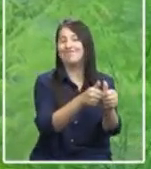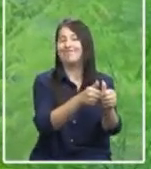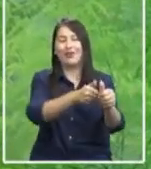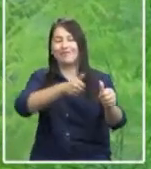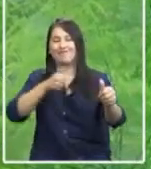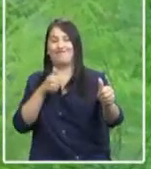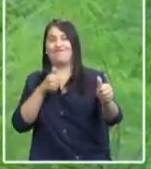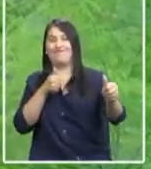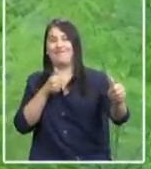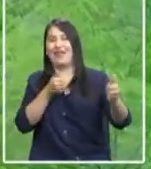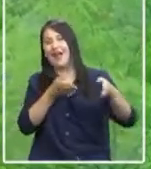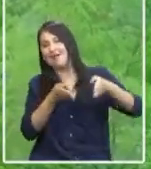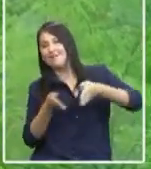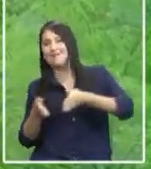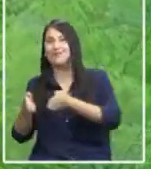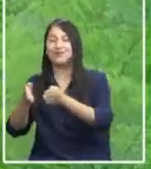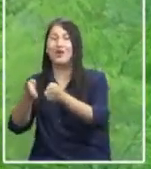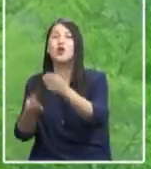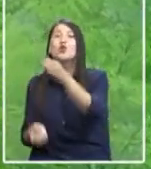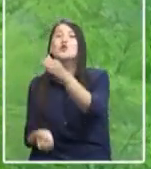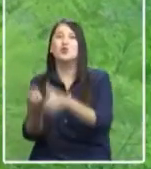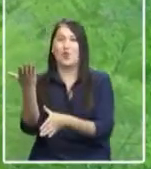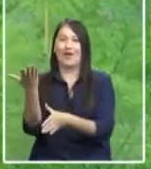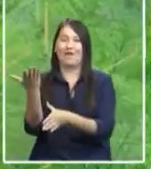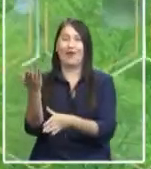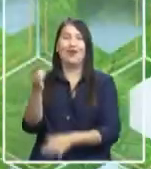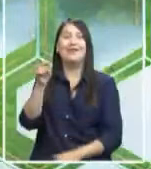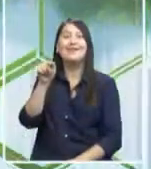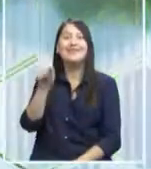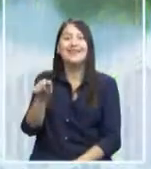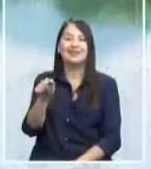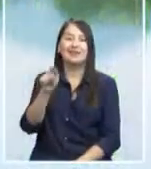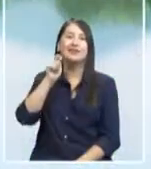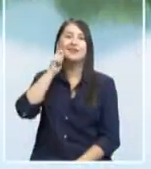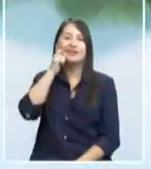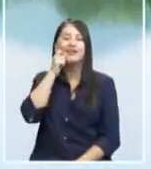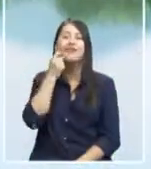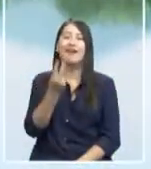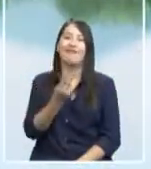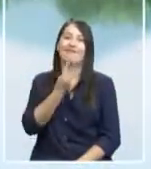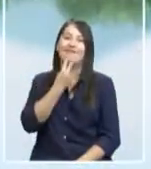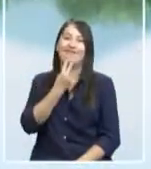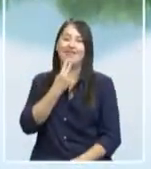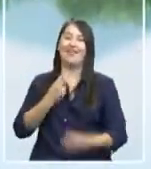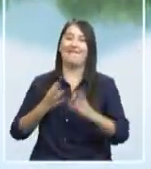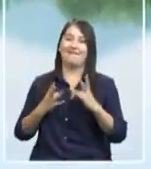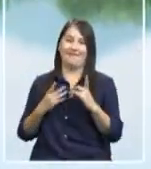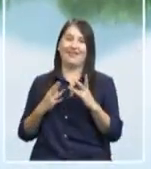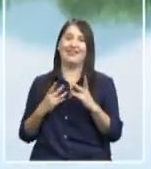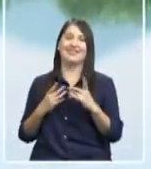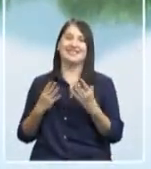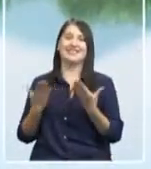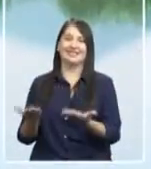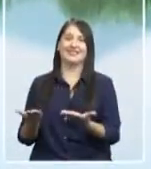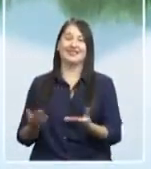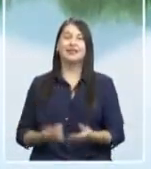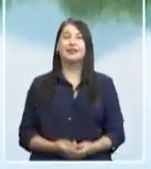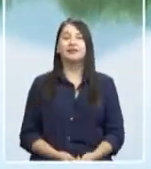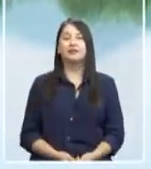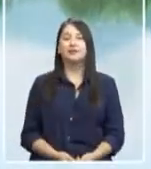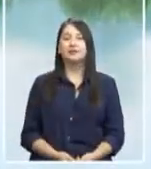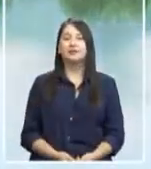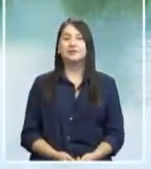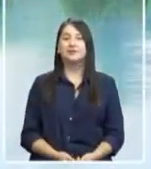which will be a life of happiness and living with